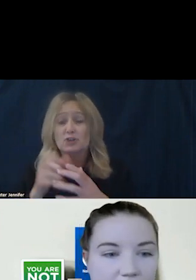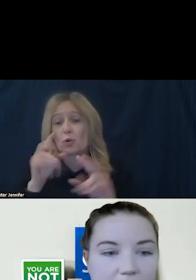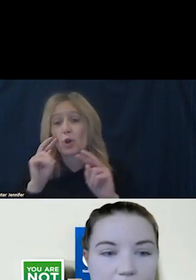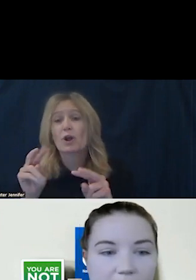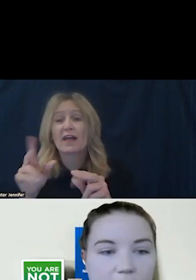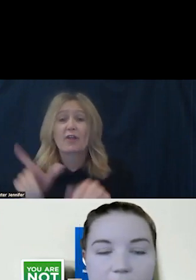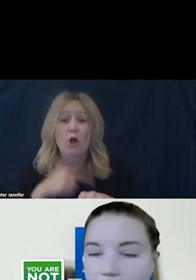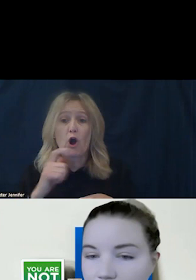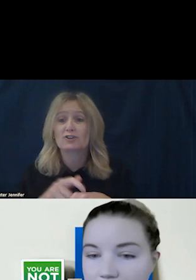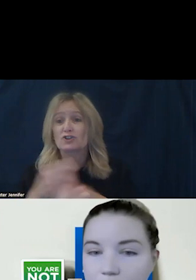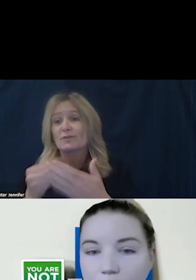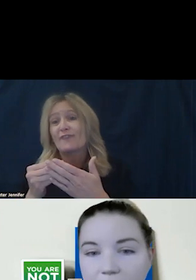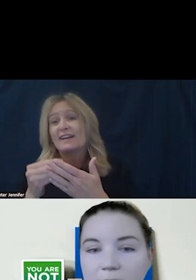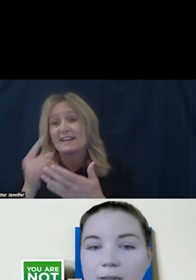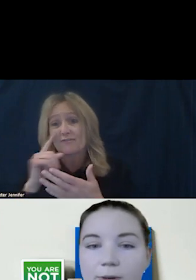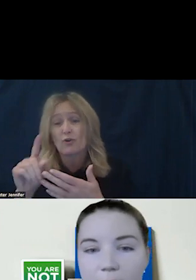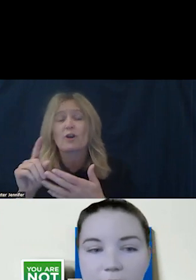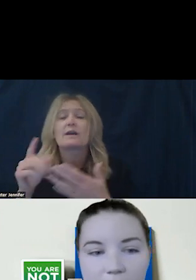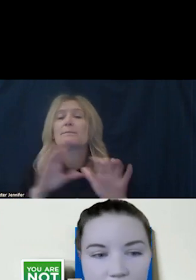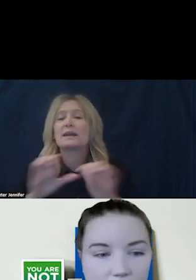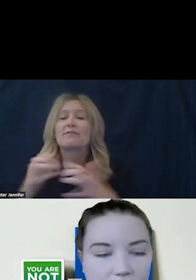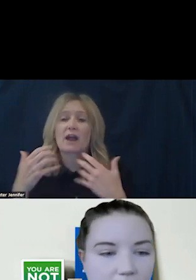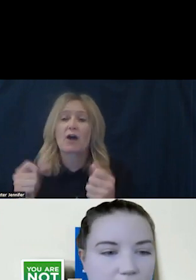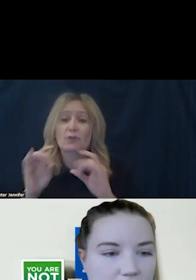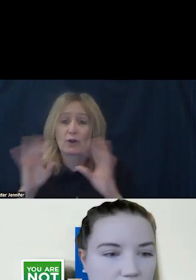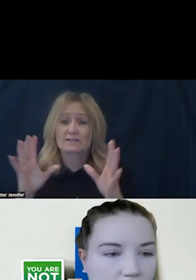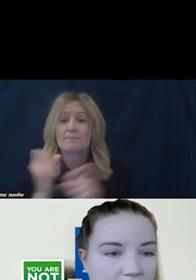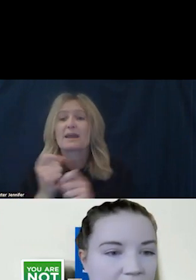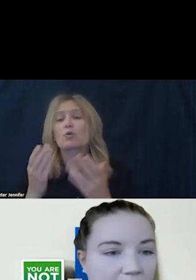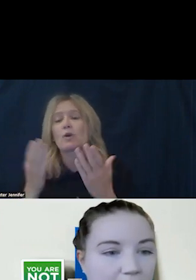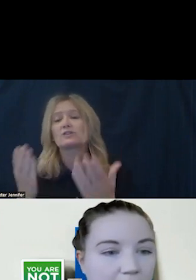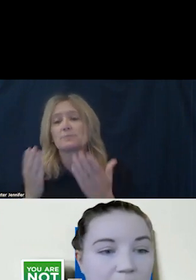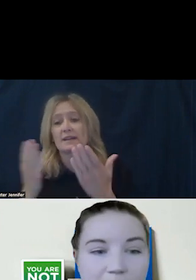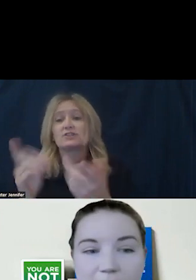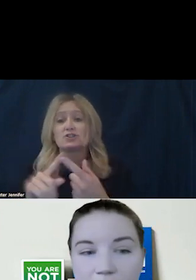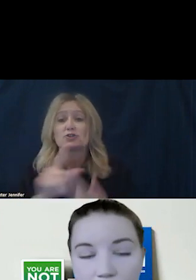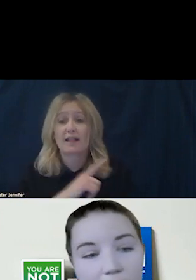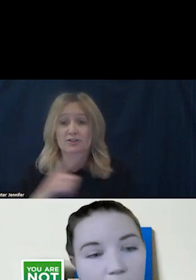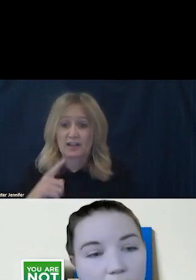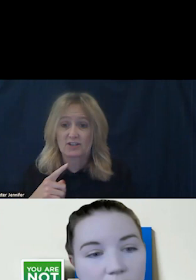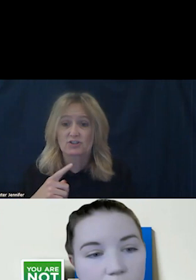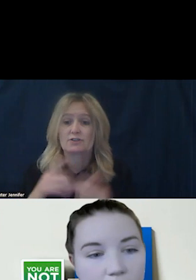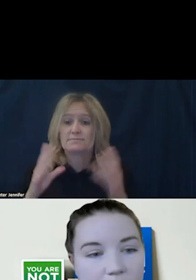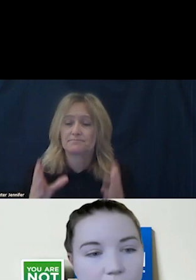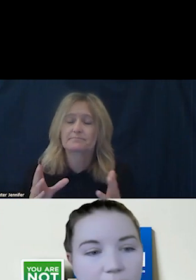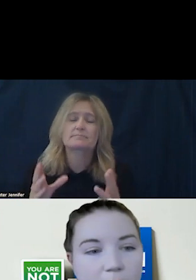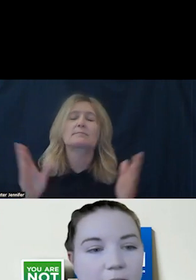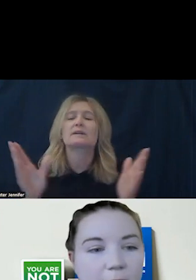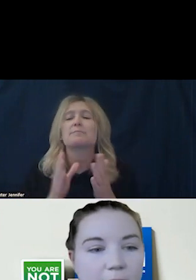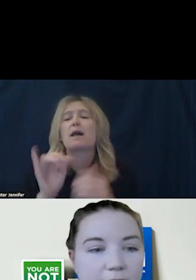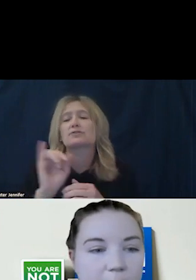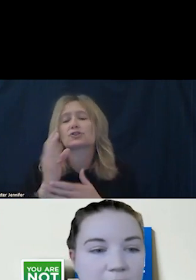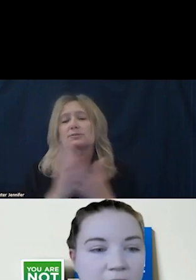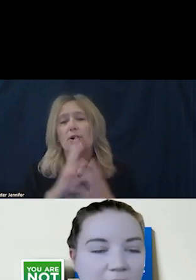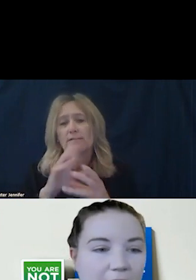long-term funding for behavioral health crisis programs and make recommendations to the legislature. It also has a small insurance component where